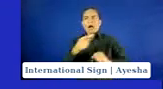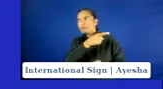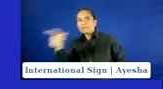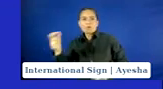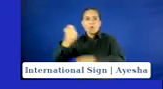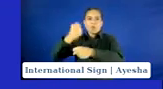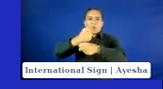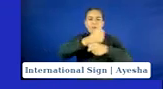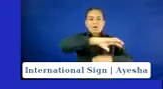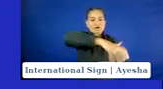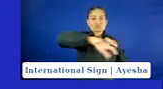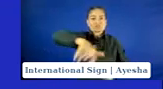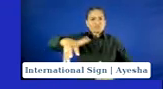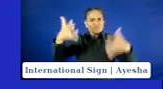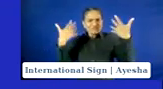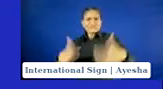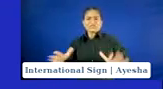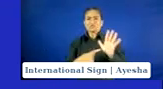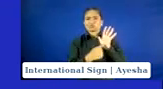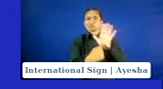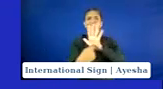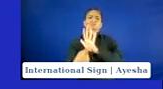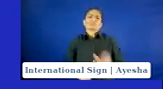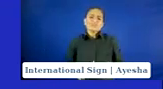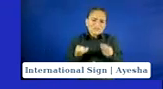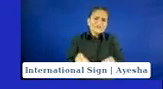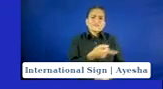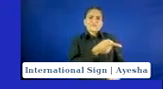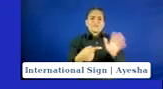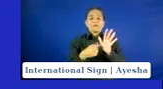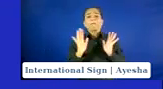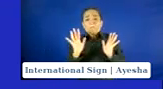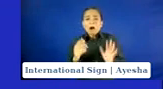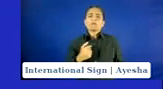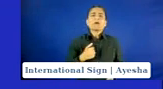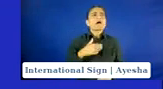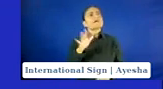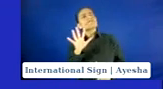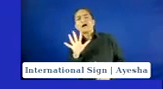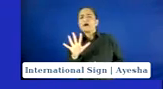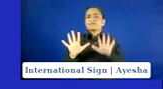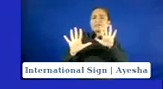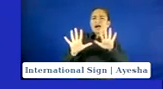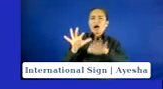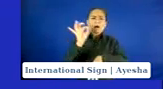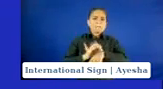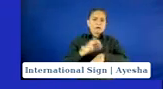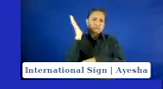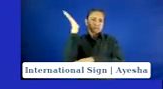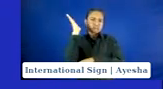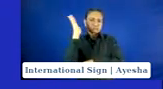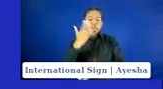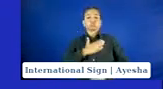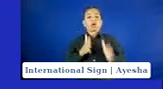this 5-10 minutes presentation, what I would like to do is to give you an overview of what the Irish Aid project is